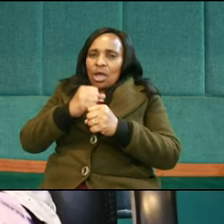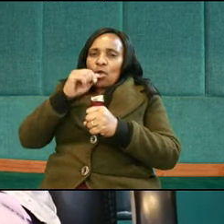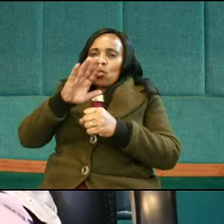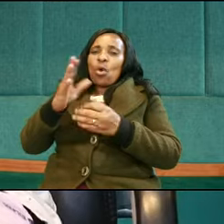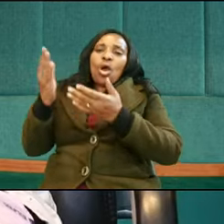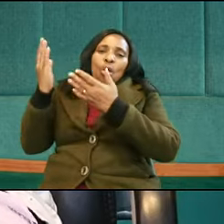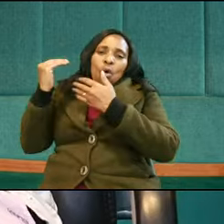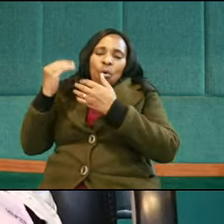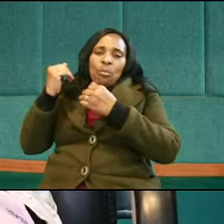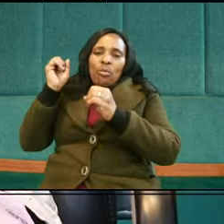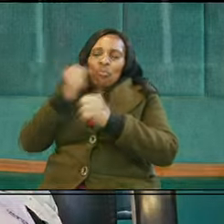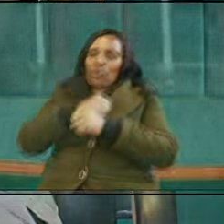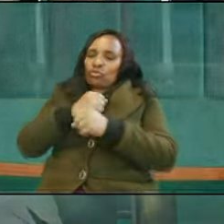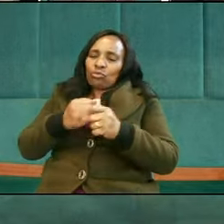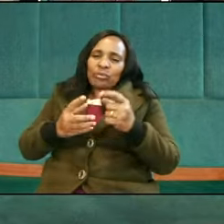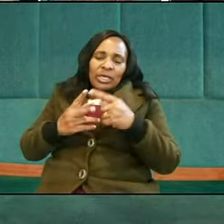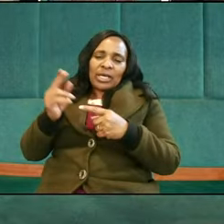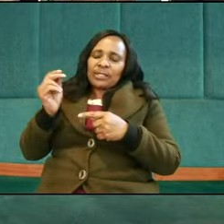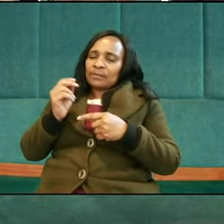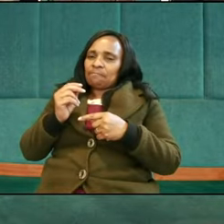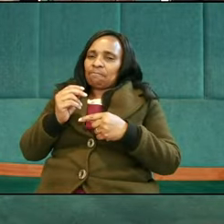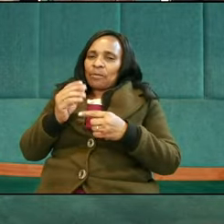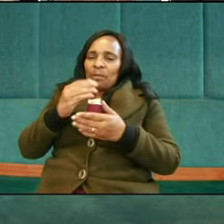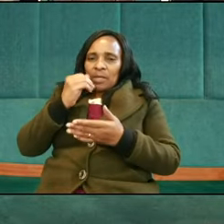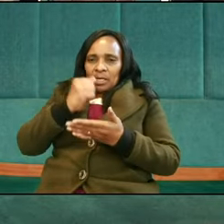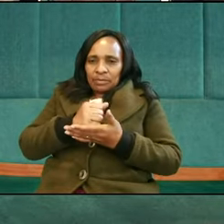hope will not be cut off. Amen, amen.